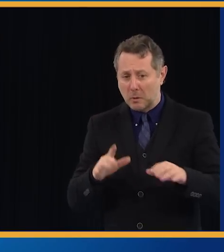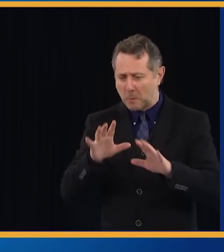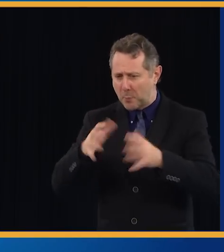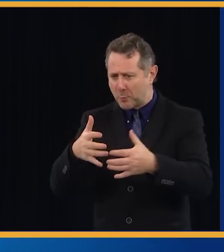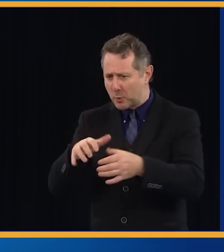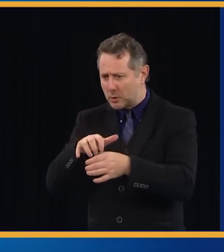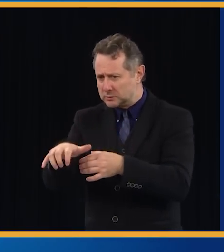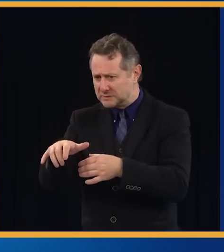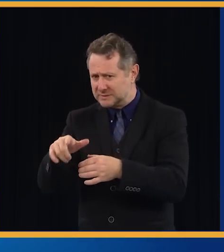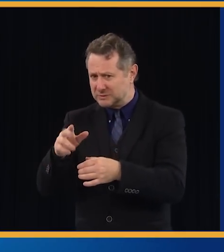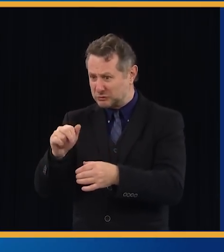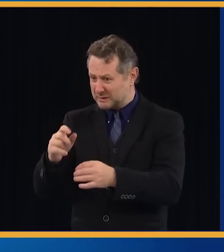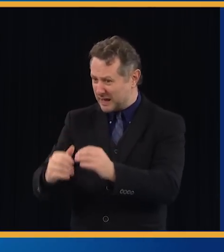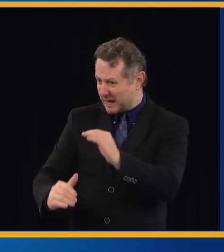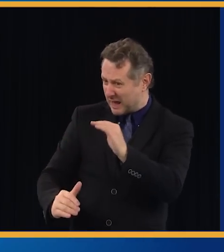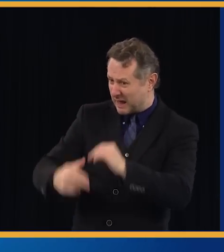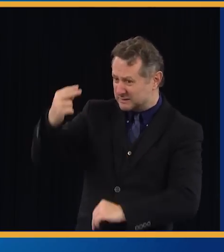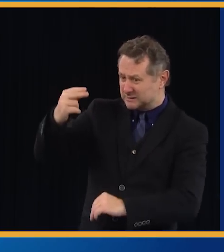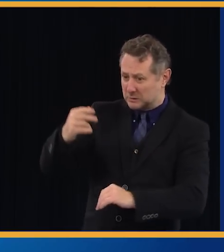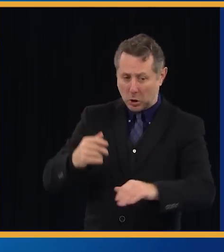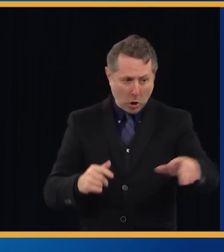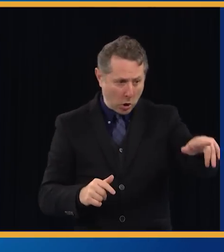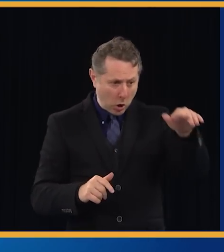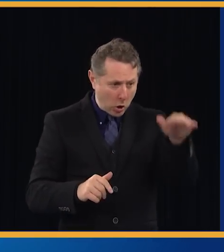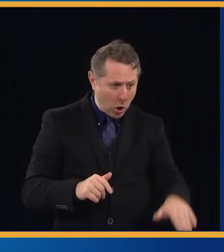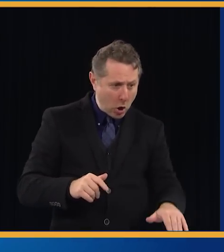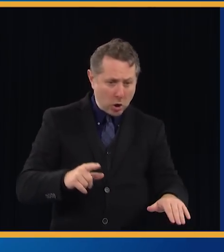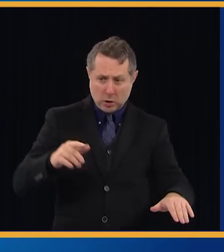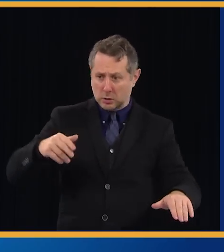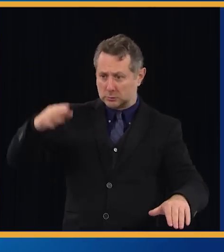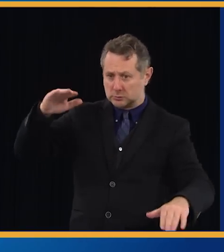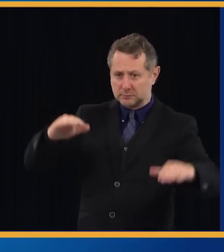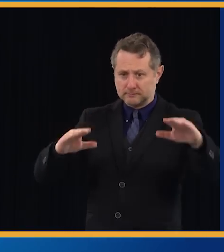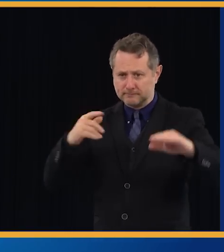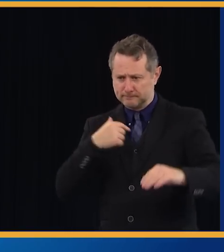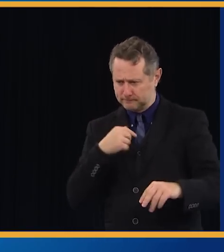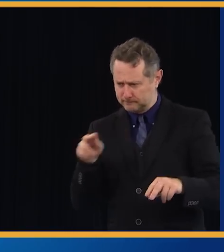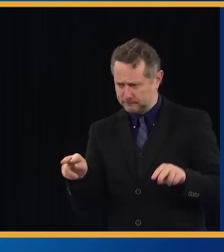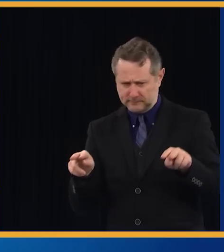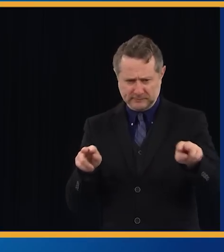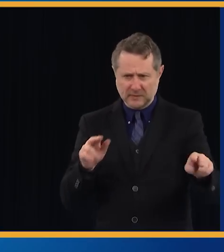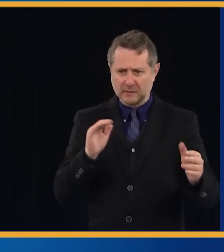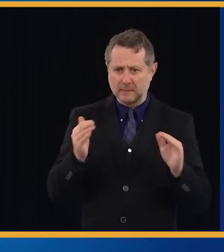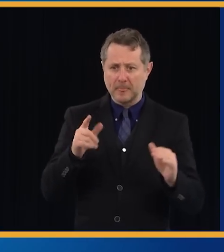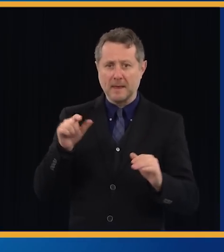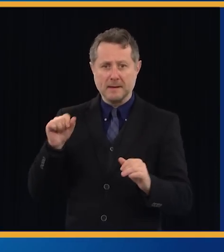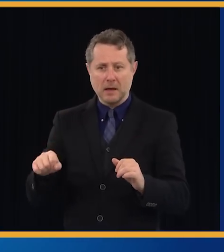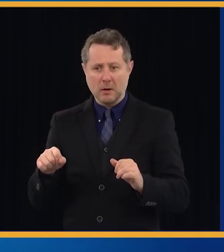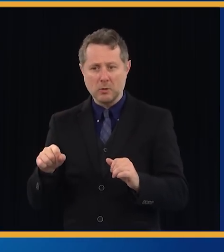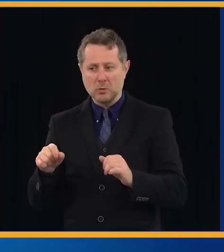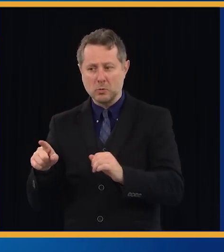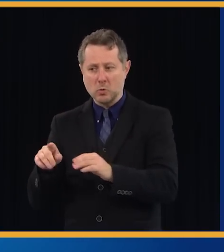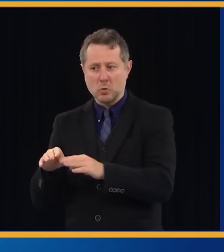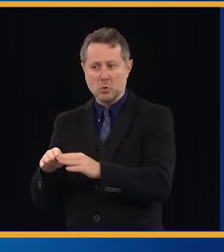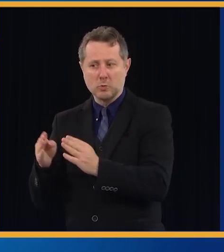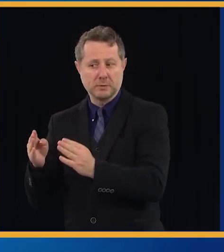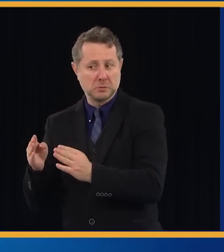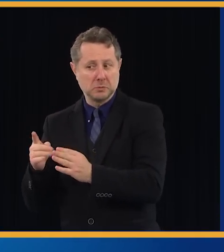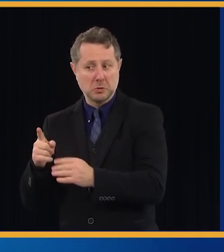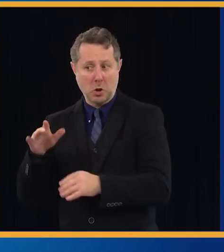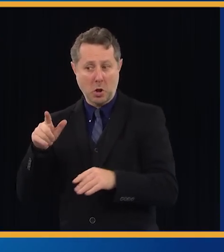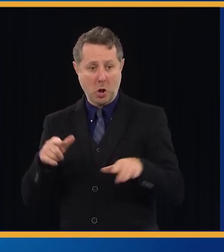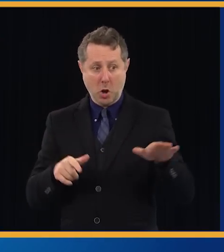lower, to inform you on a reopening strategy. And then when